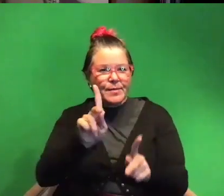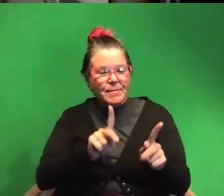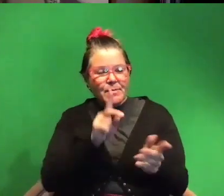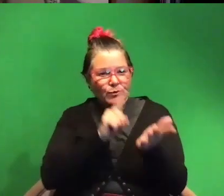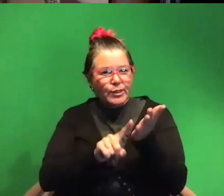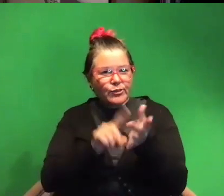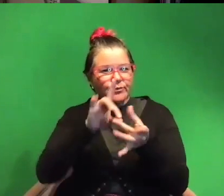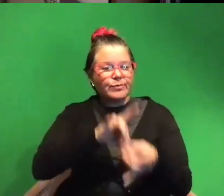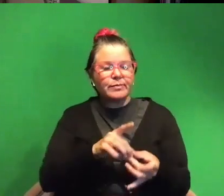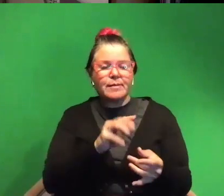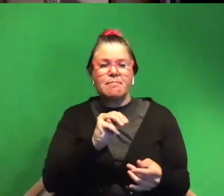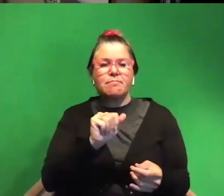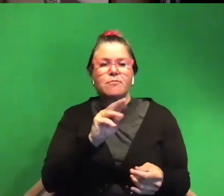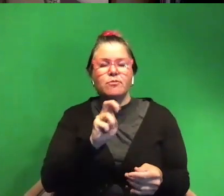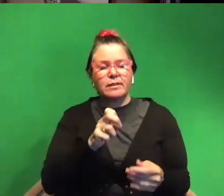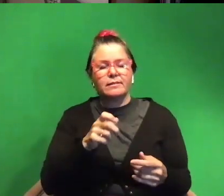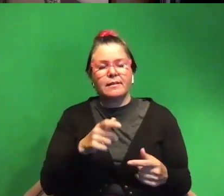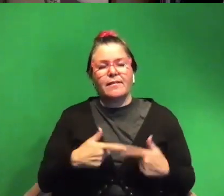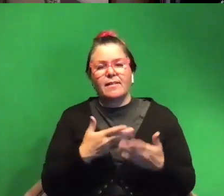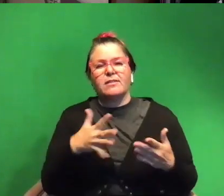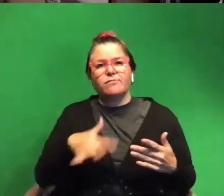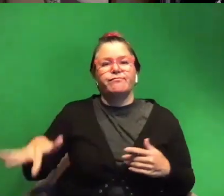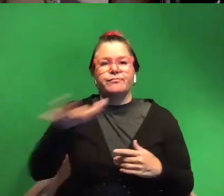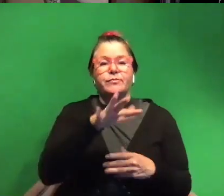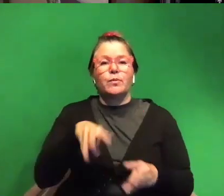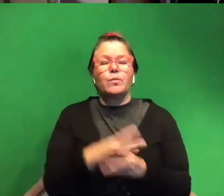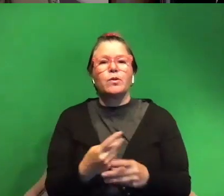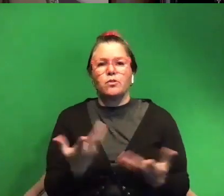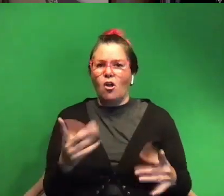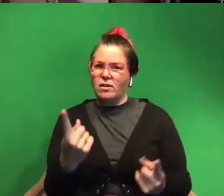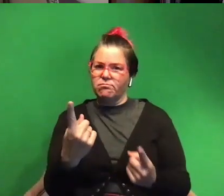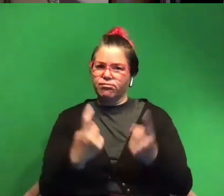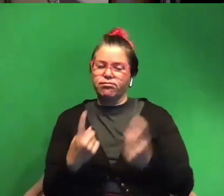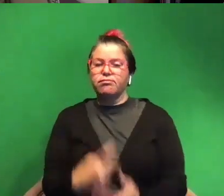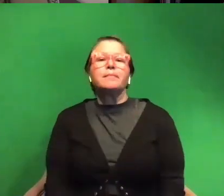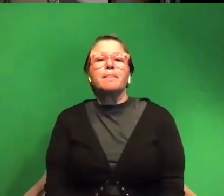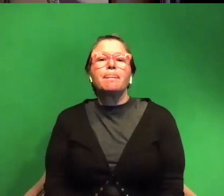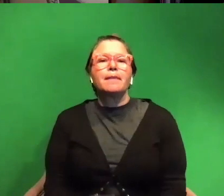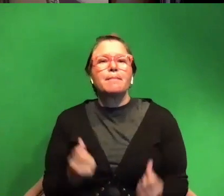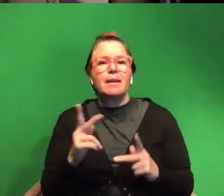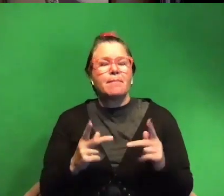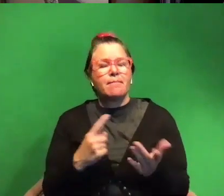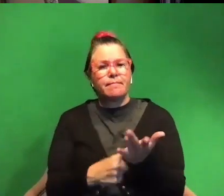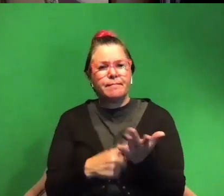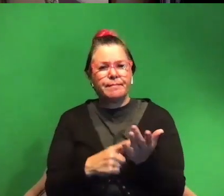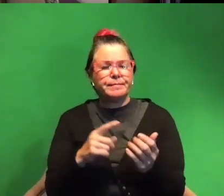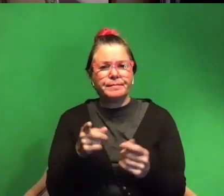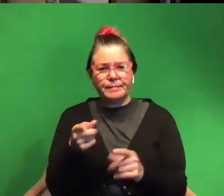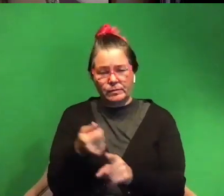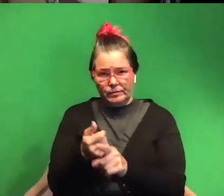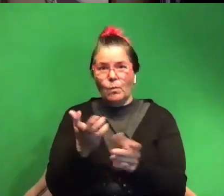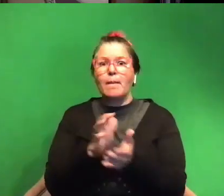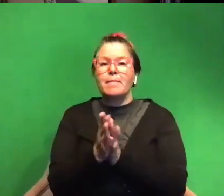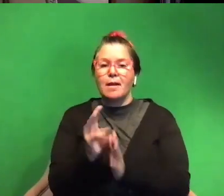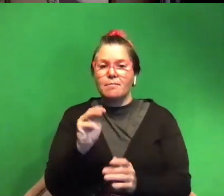about marine organisms around the world. So we are getting some questions already. A lot of people are talking about how they want to be marine